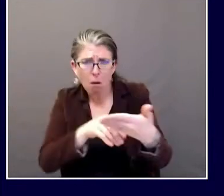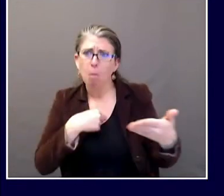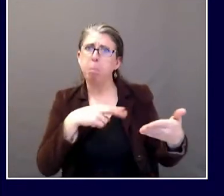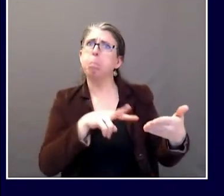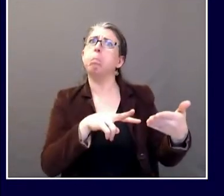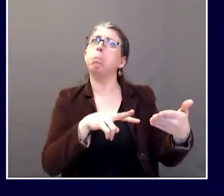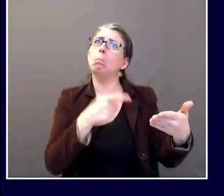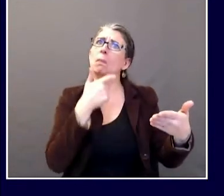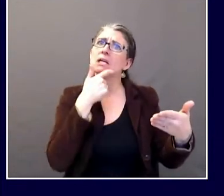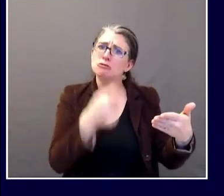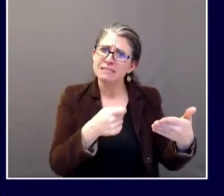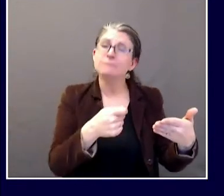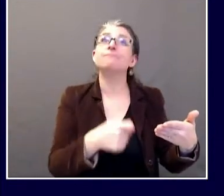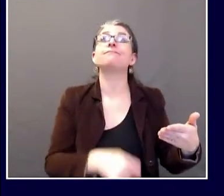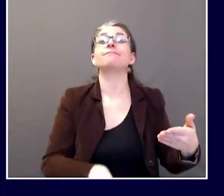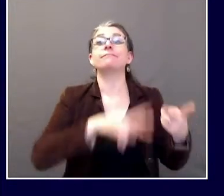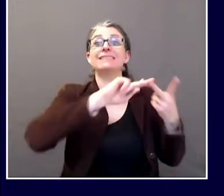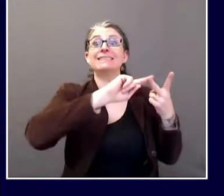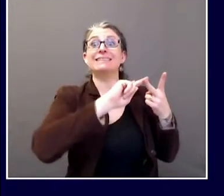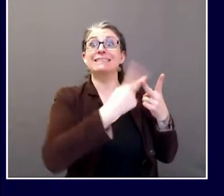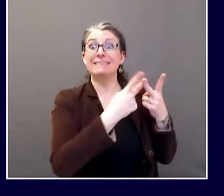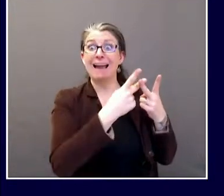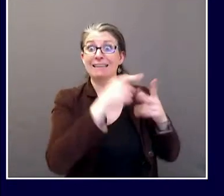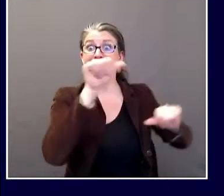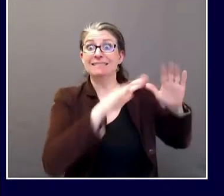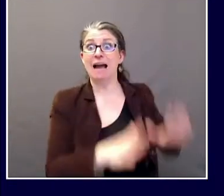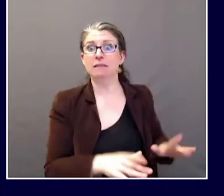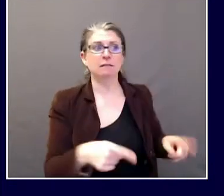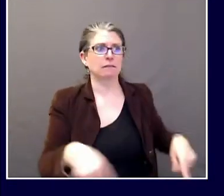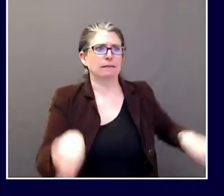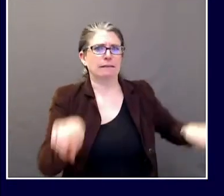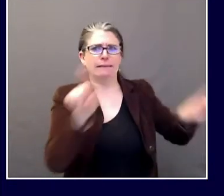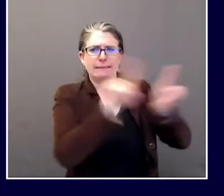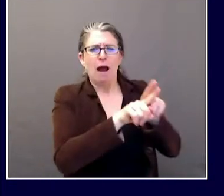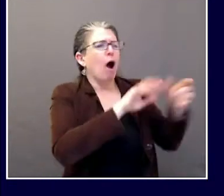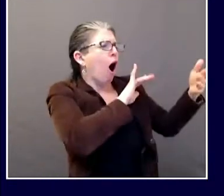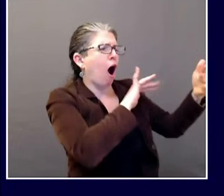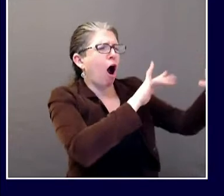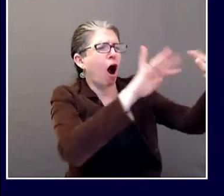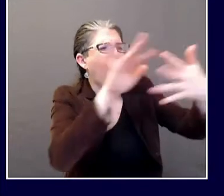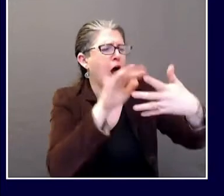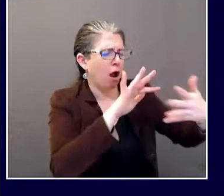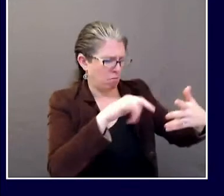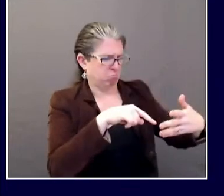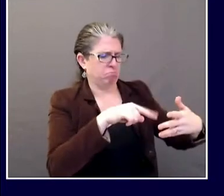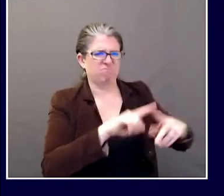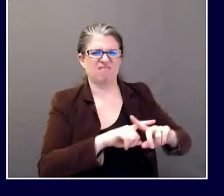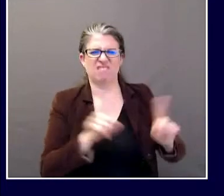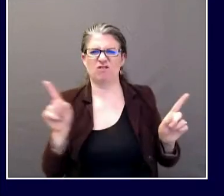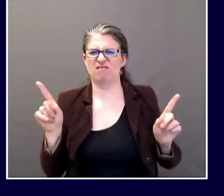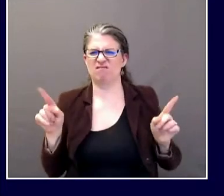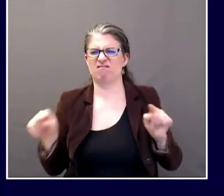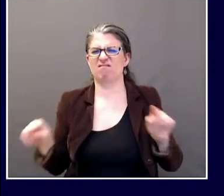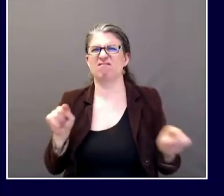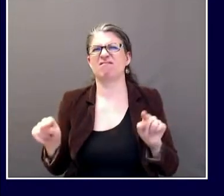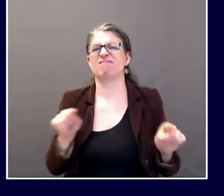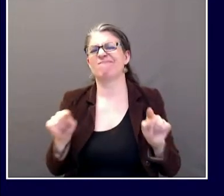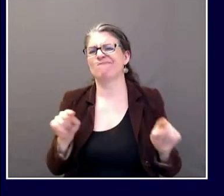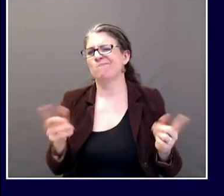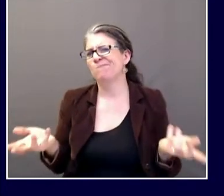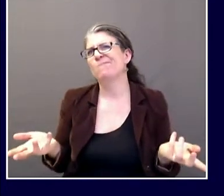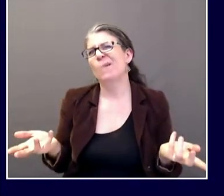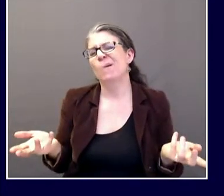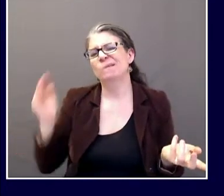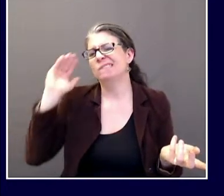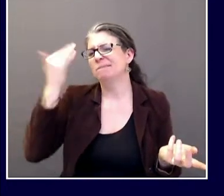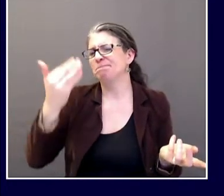anything definitive. So I'm not taking it to the bank that your blood type may play a role. If it does play a role, Brian,